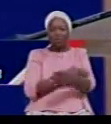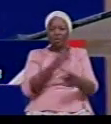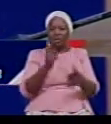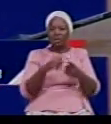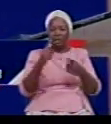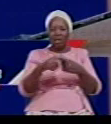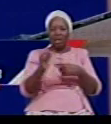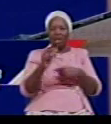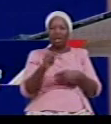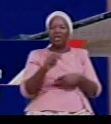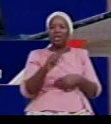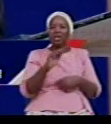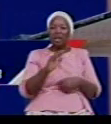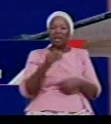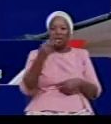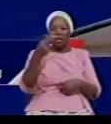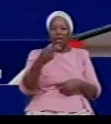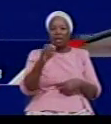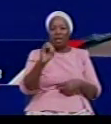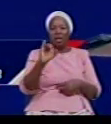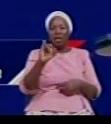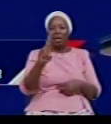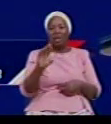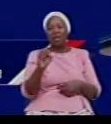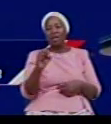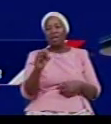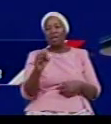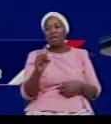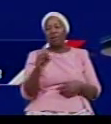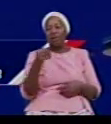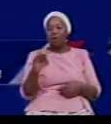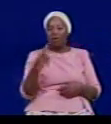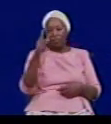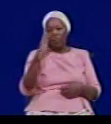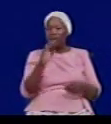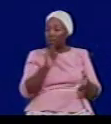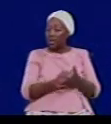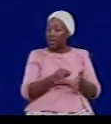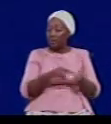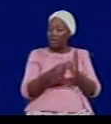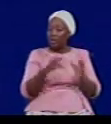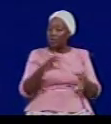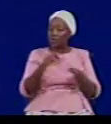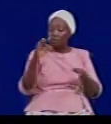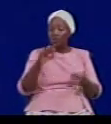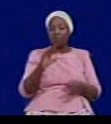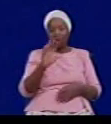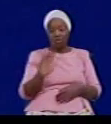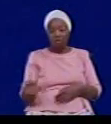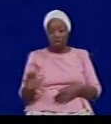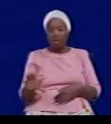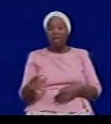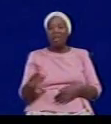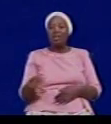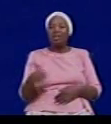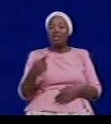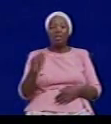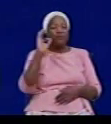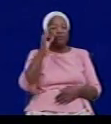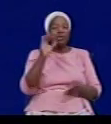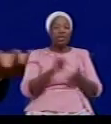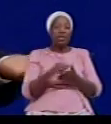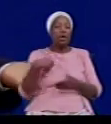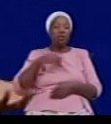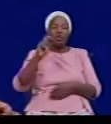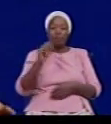heir of God. An heir of God, that the spiritual heirs, the fruit we ought to bear,